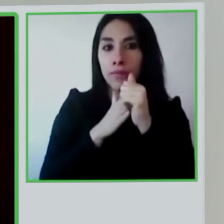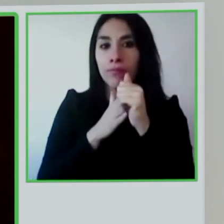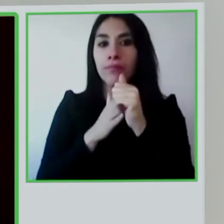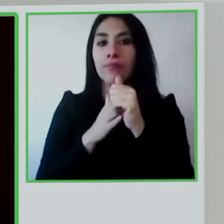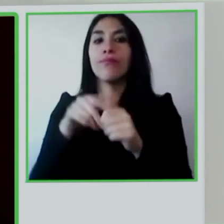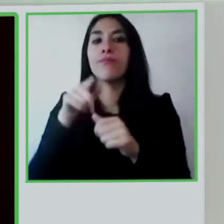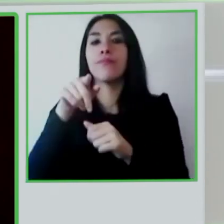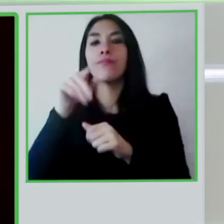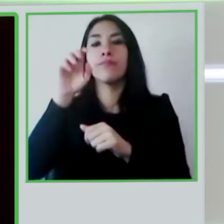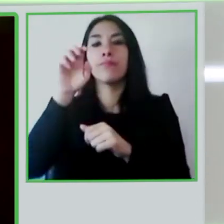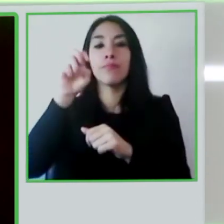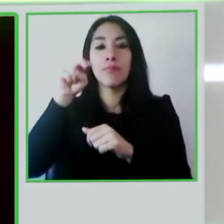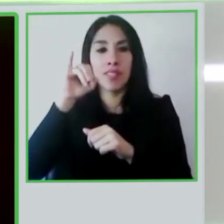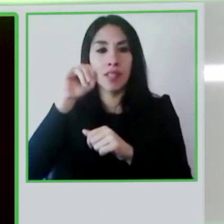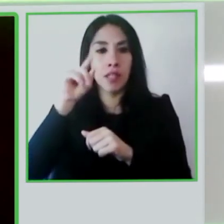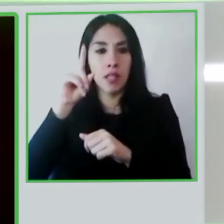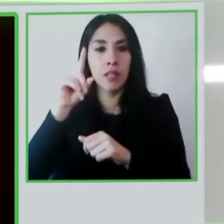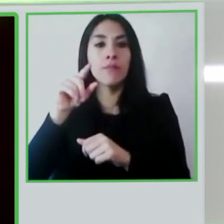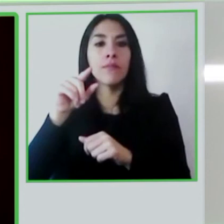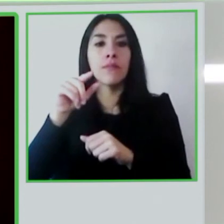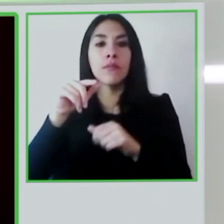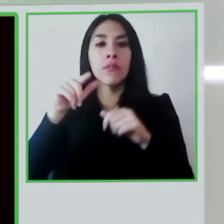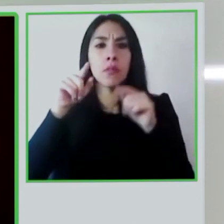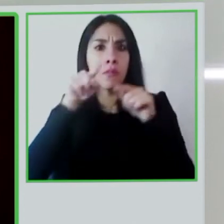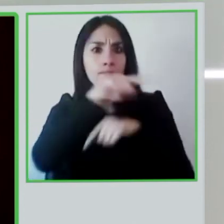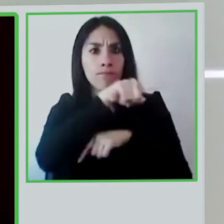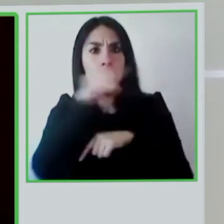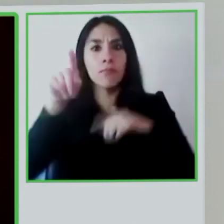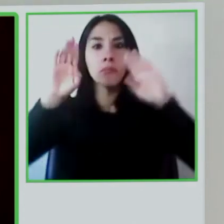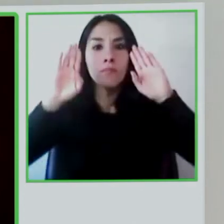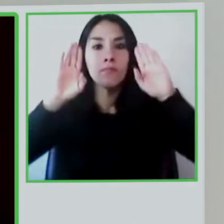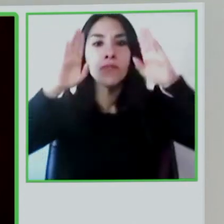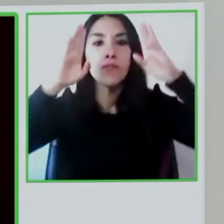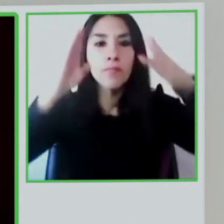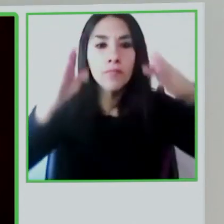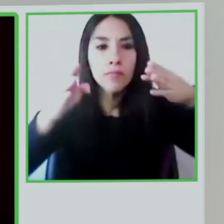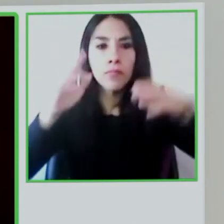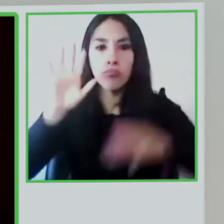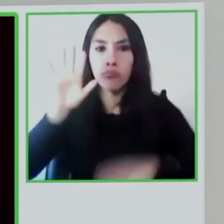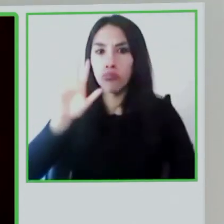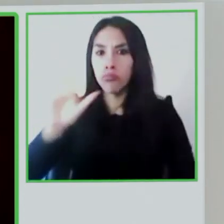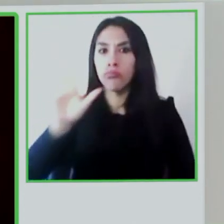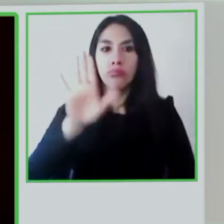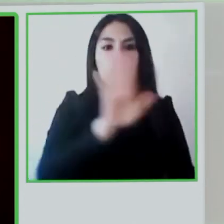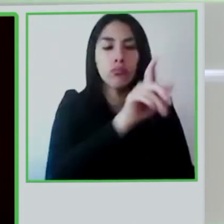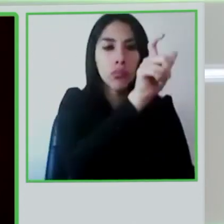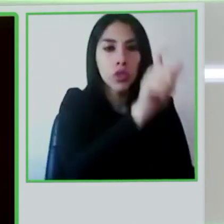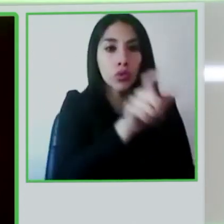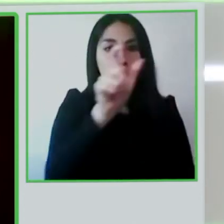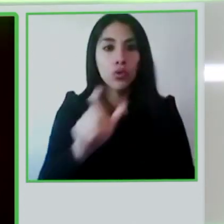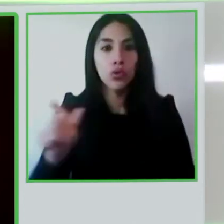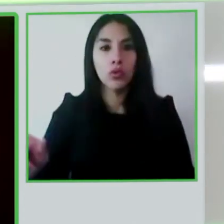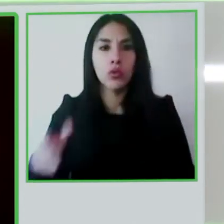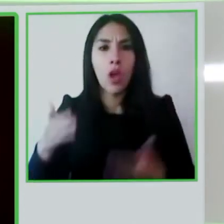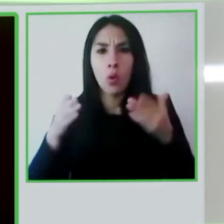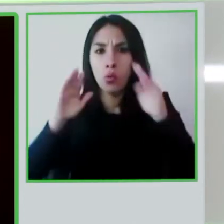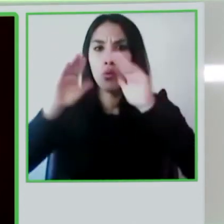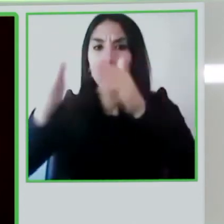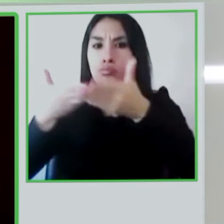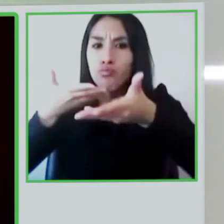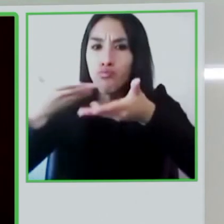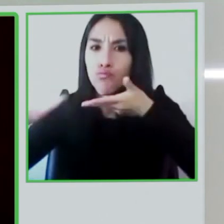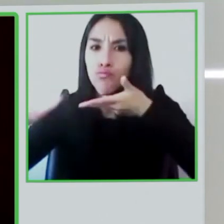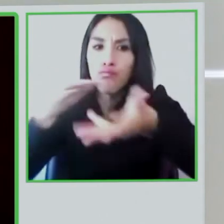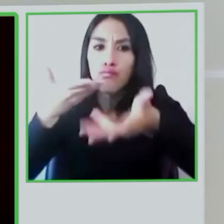is to listen and learn directly from their personnel and the people with disabilities, and also to listen to the counterparts in